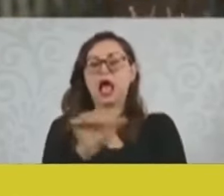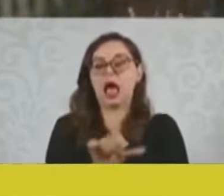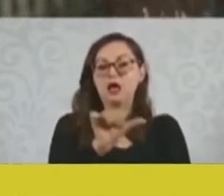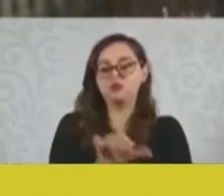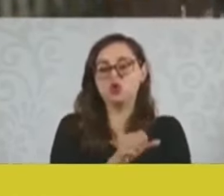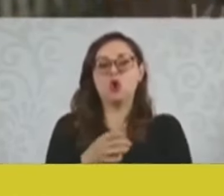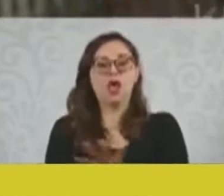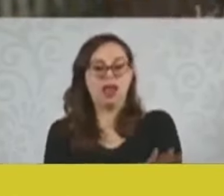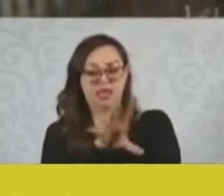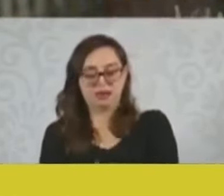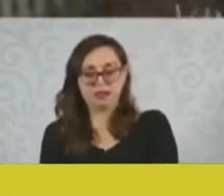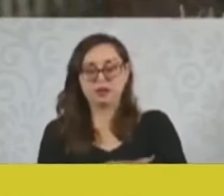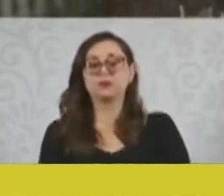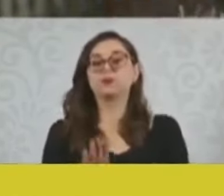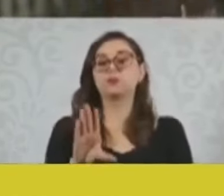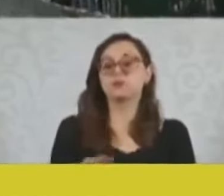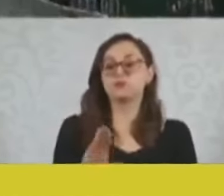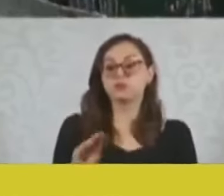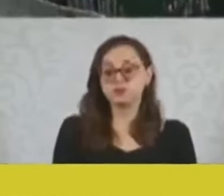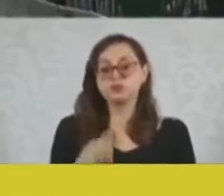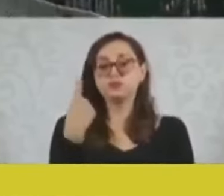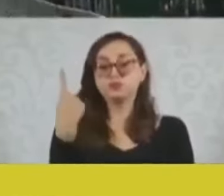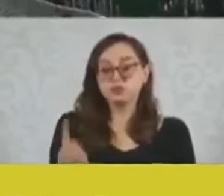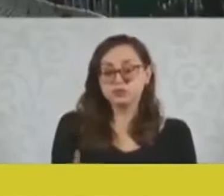semiconductors, and electromobility. 91.